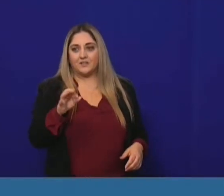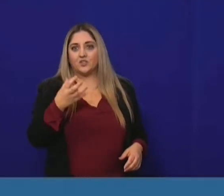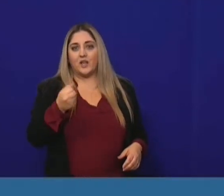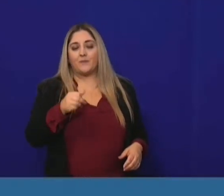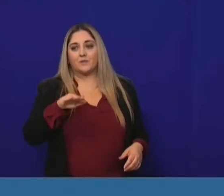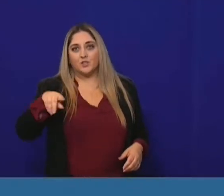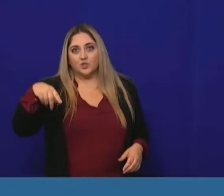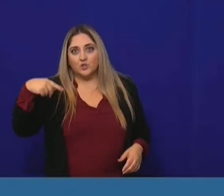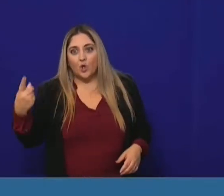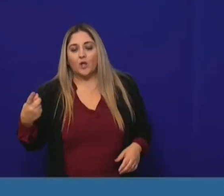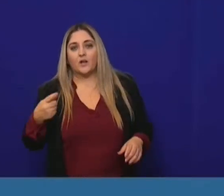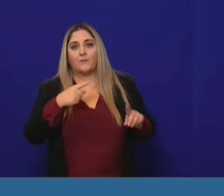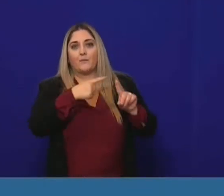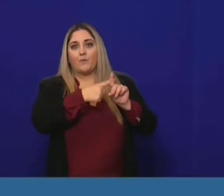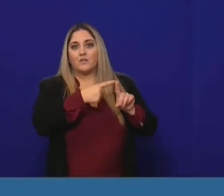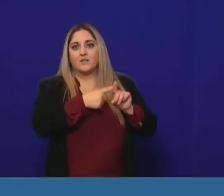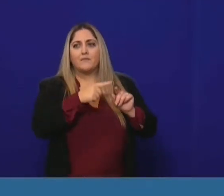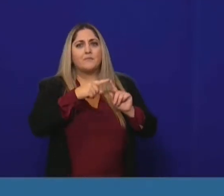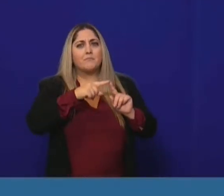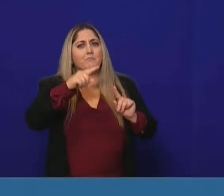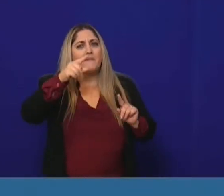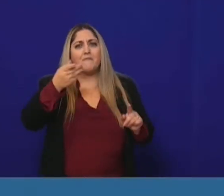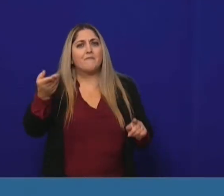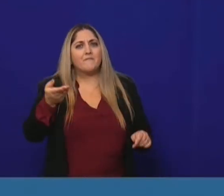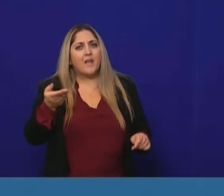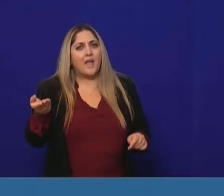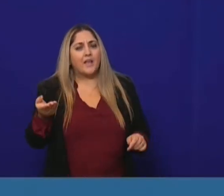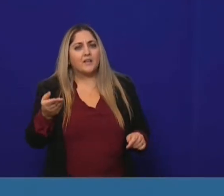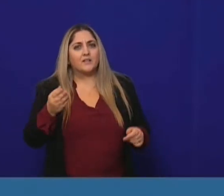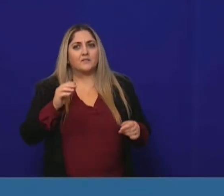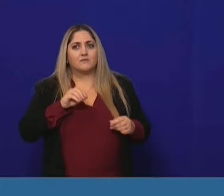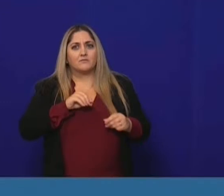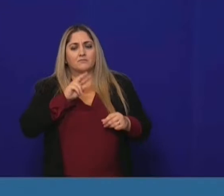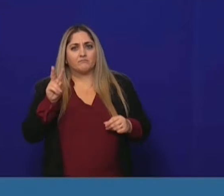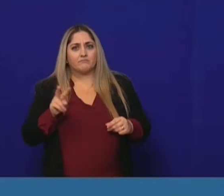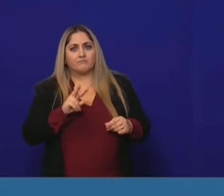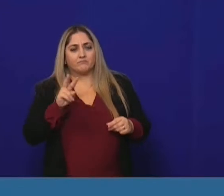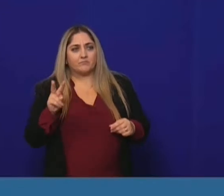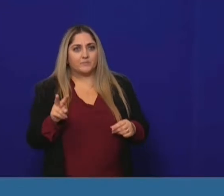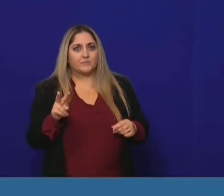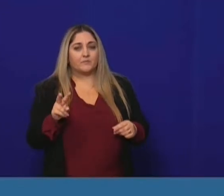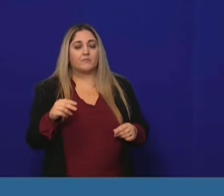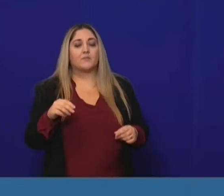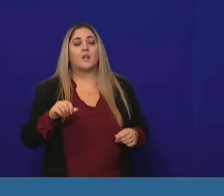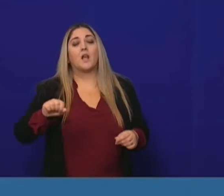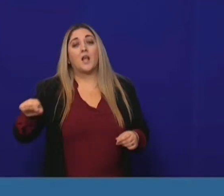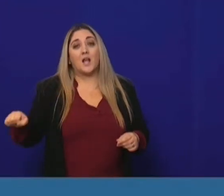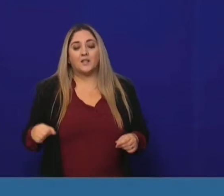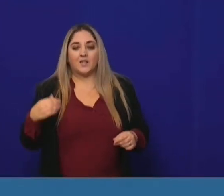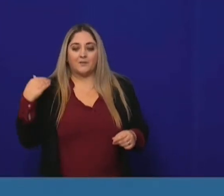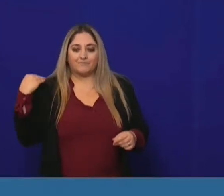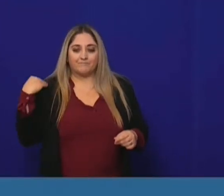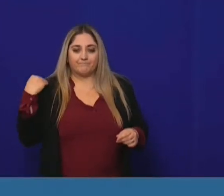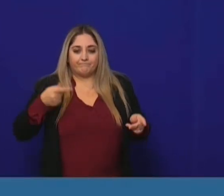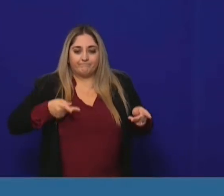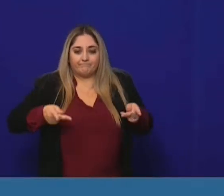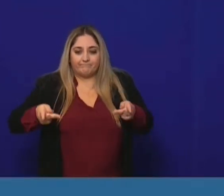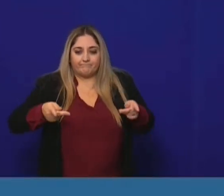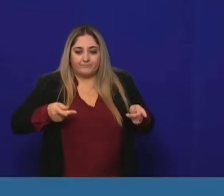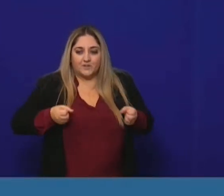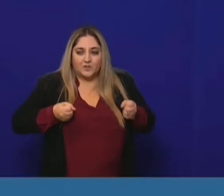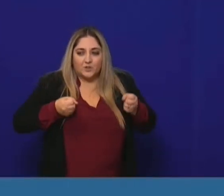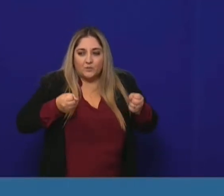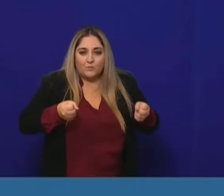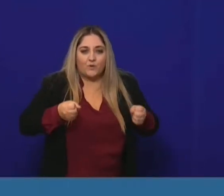il-każijiet li qegħdin naqbdu u aħna qegħdin ikunu diligenti ħafna anke fil-case management u anke fil-contact tracing biex kemm tista' tipprova